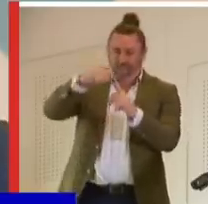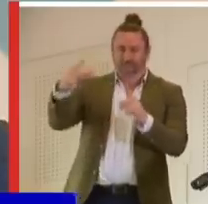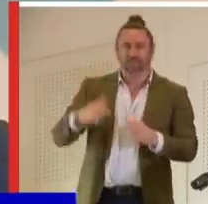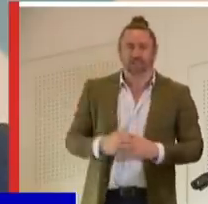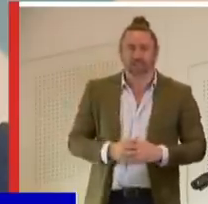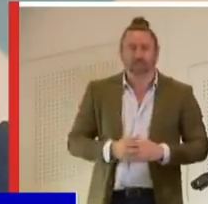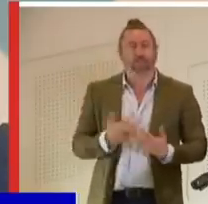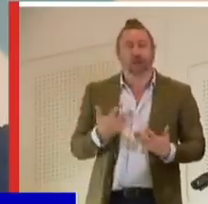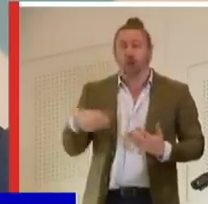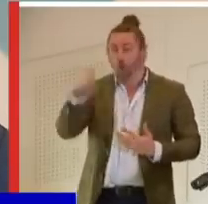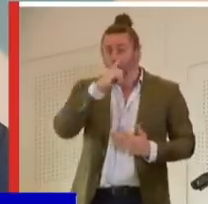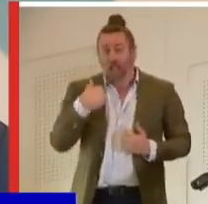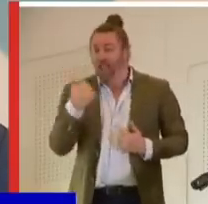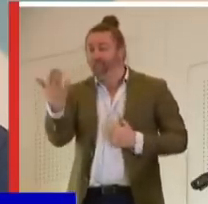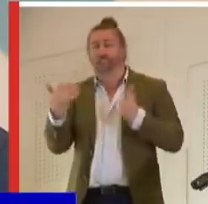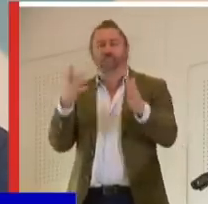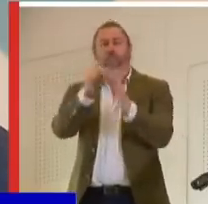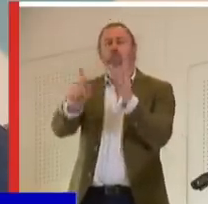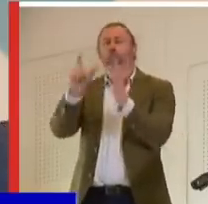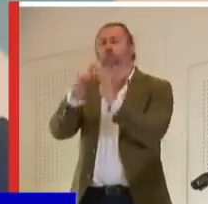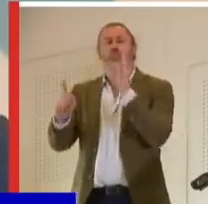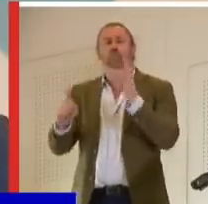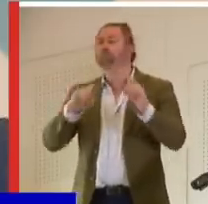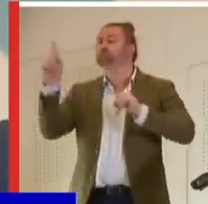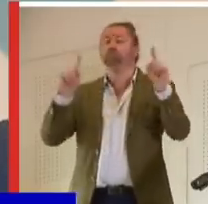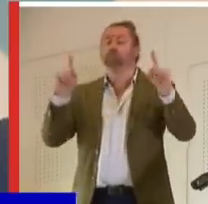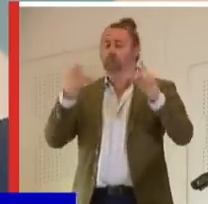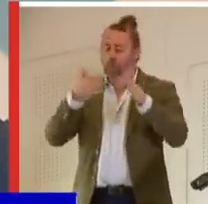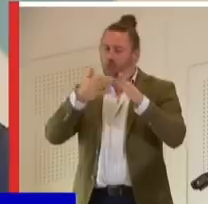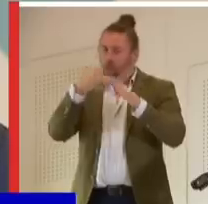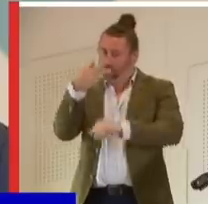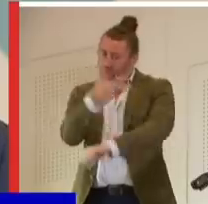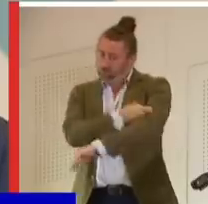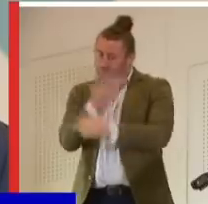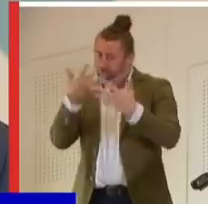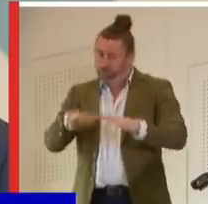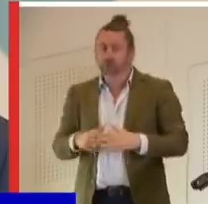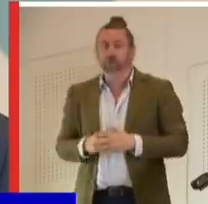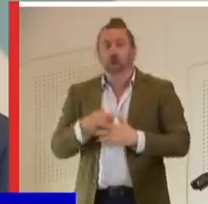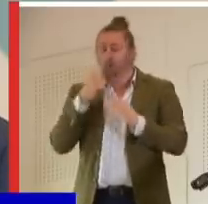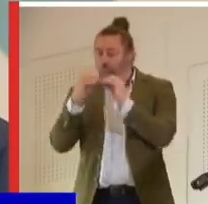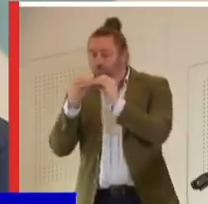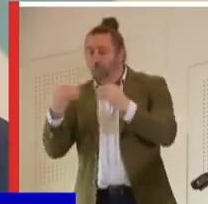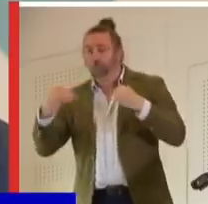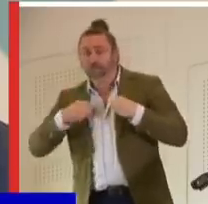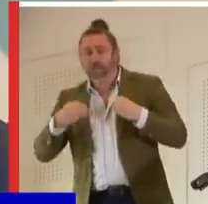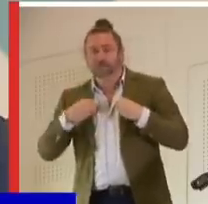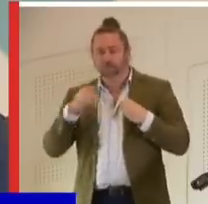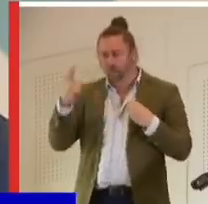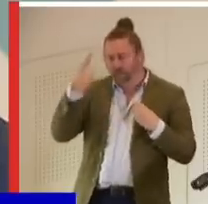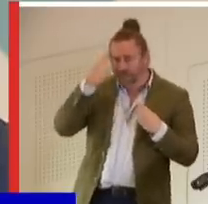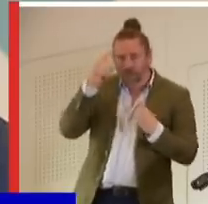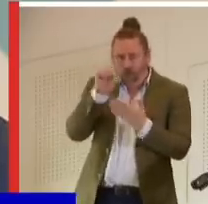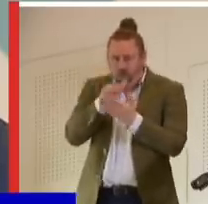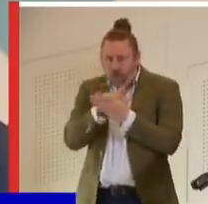freedoms that are only available to people who've been vaccinated. We will work with industry and business, but we expect